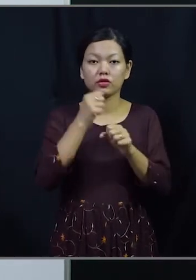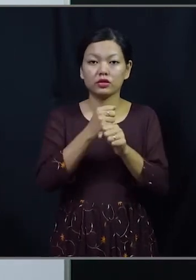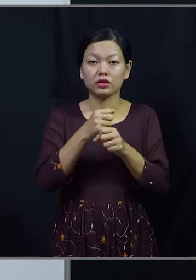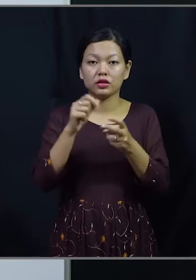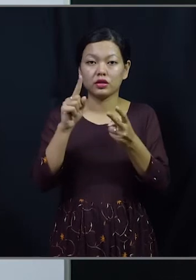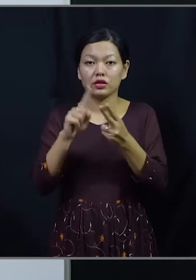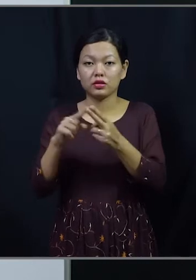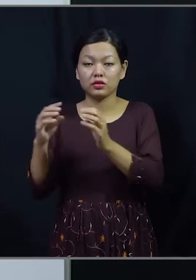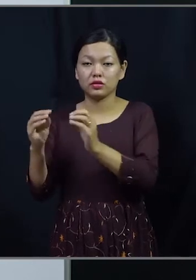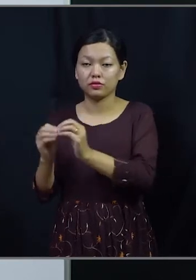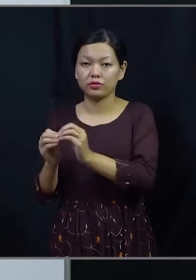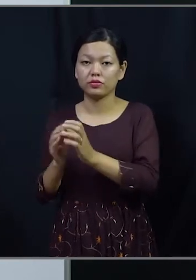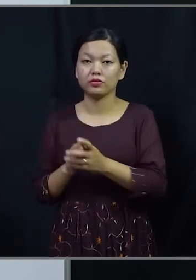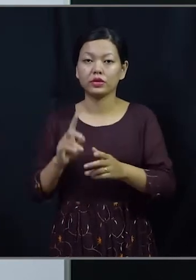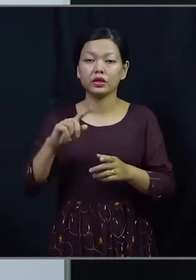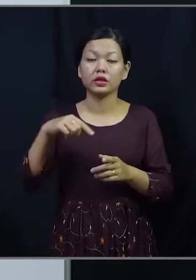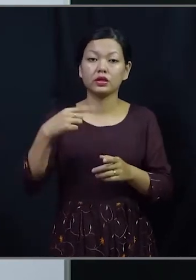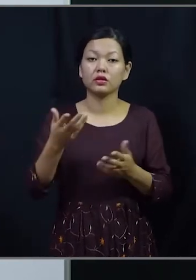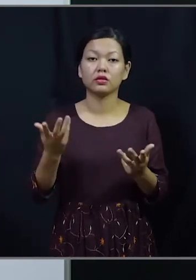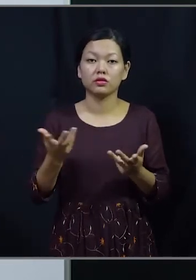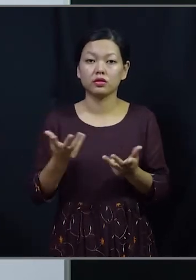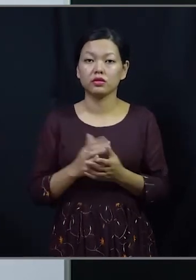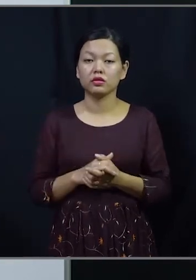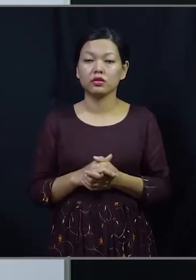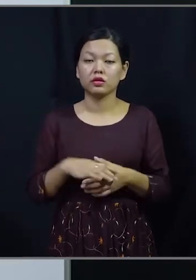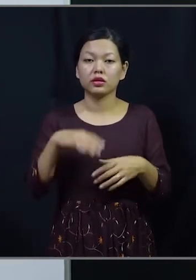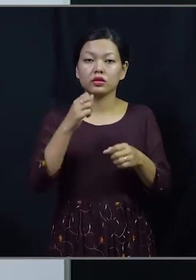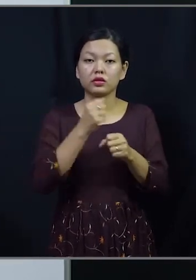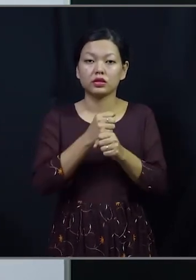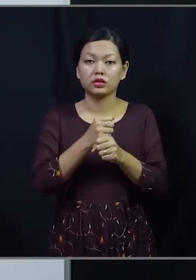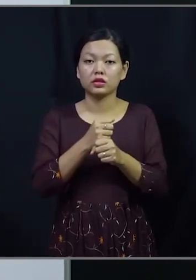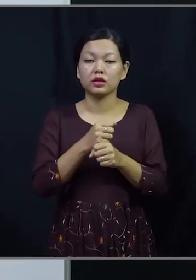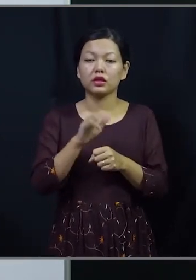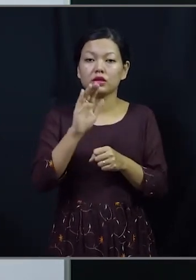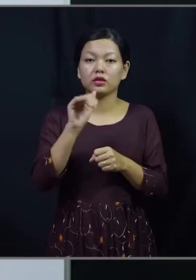an identity function of B, then G is called